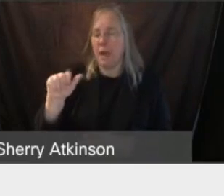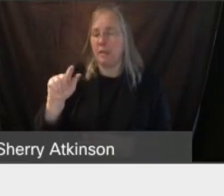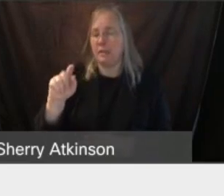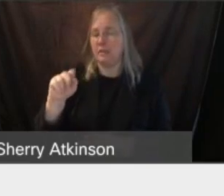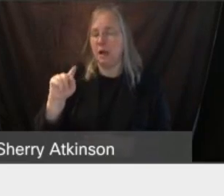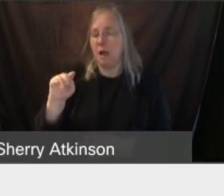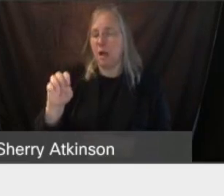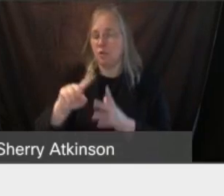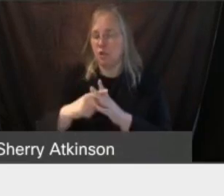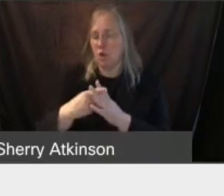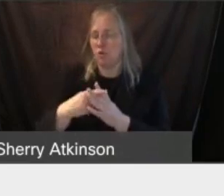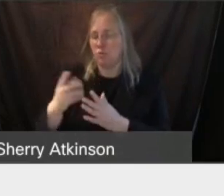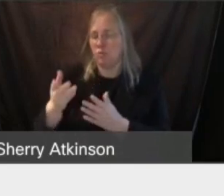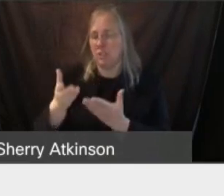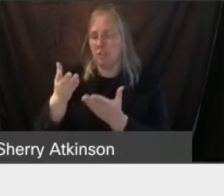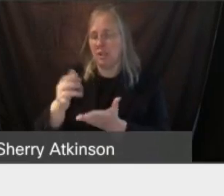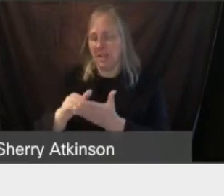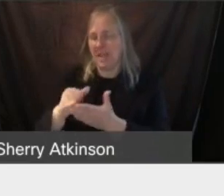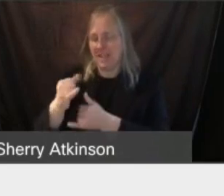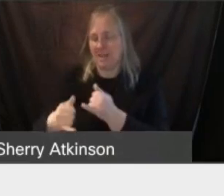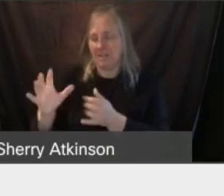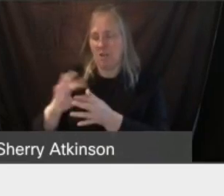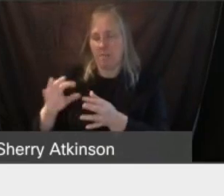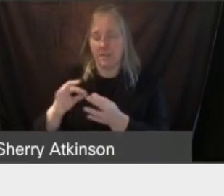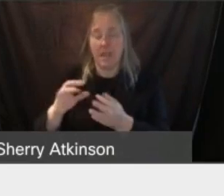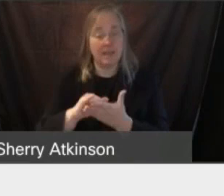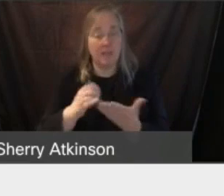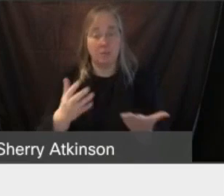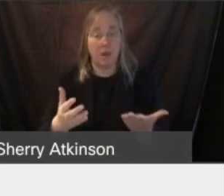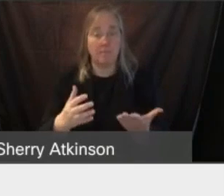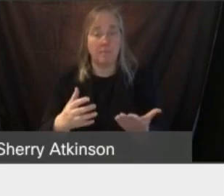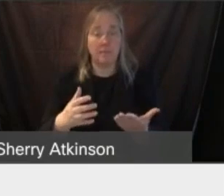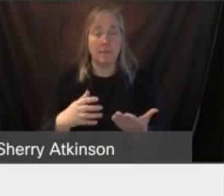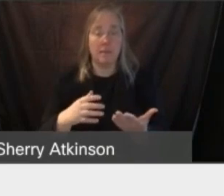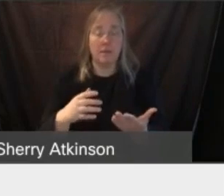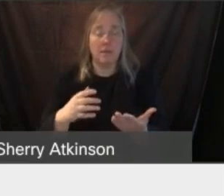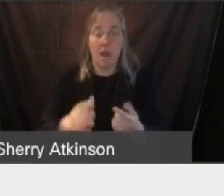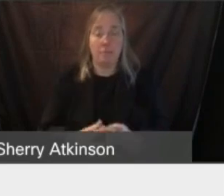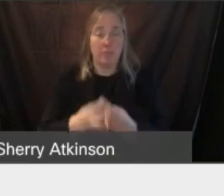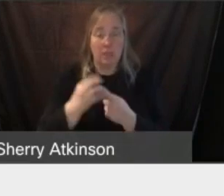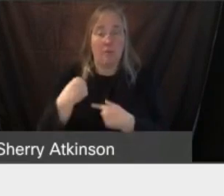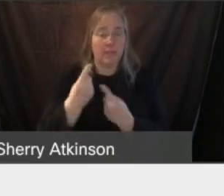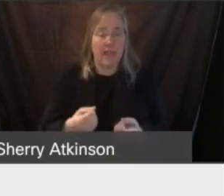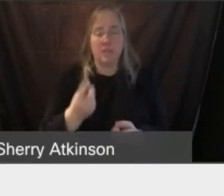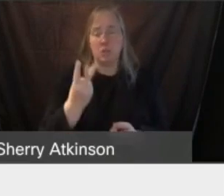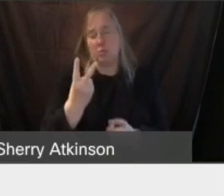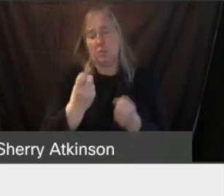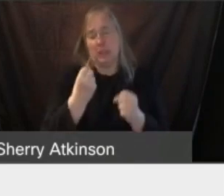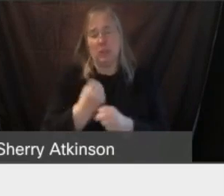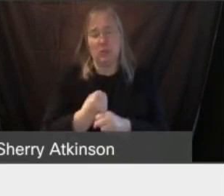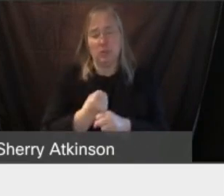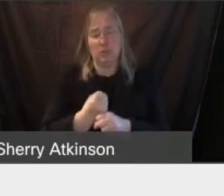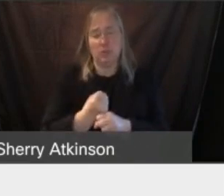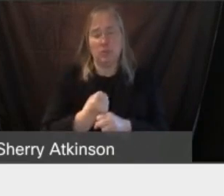little bit near the end of his comments, and that is just particularly over the last probably 2 years